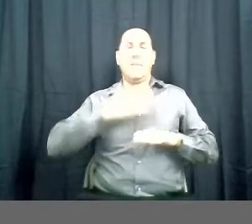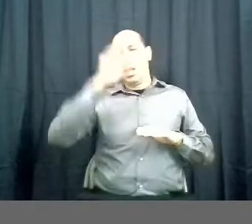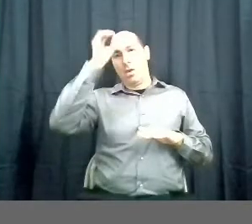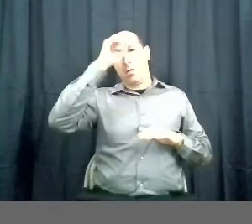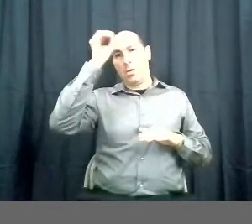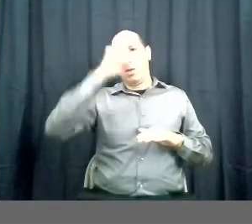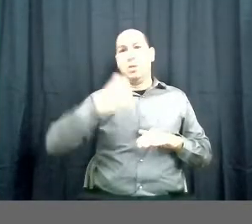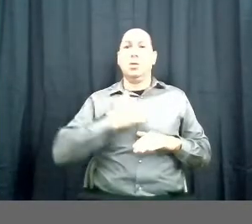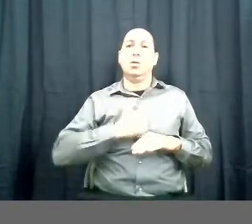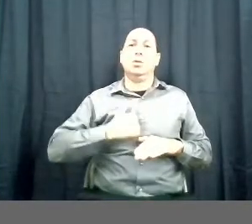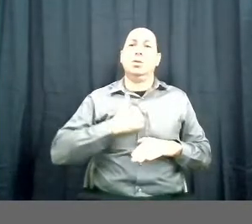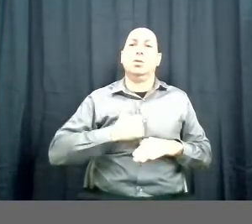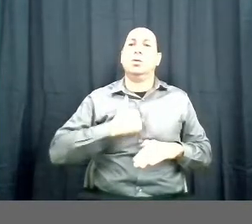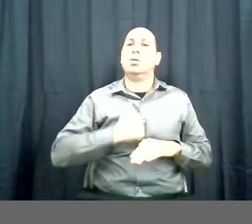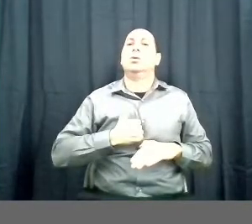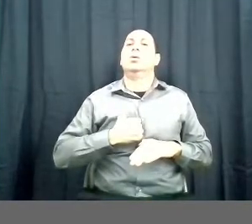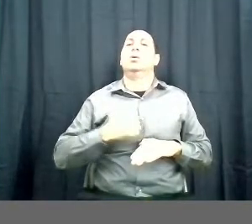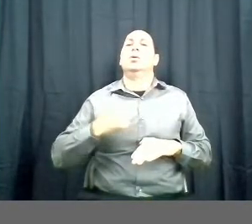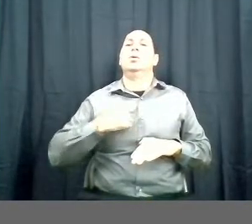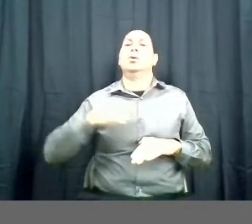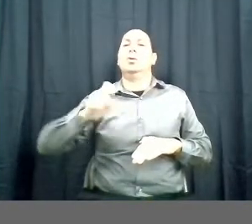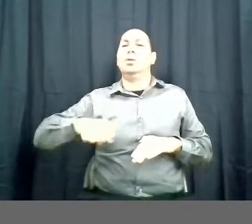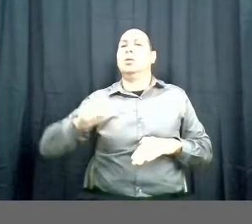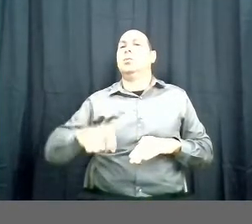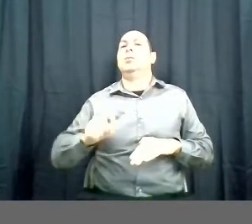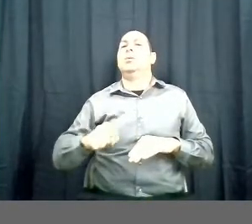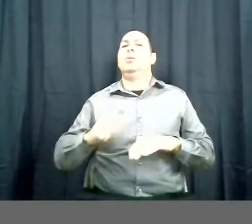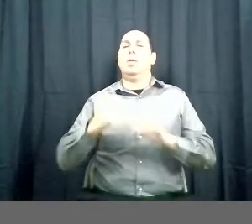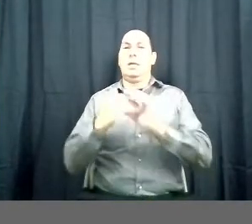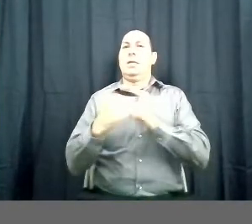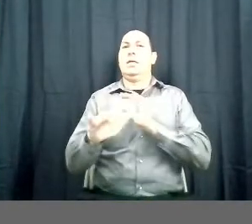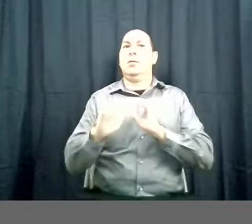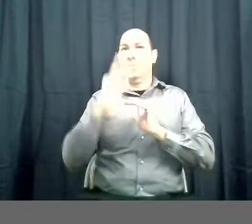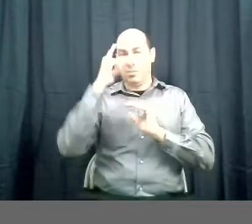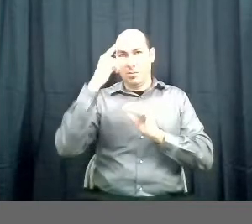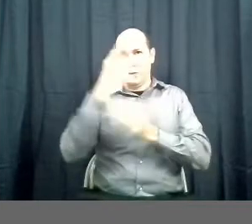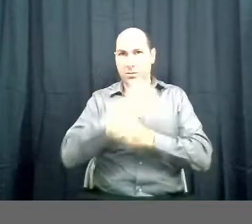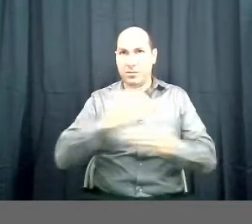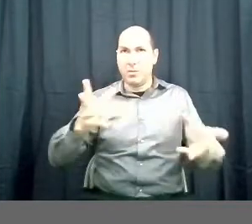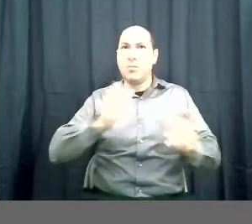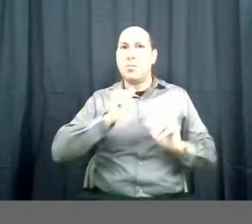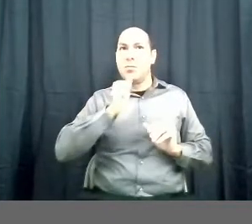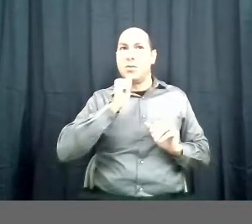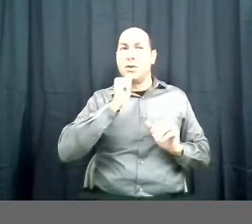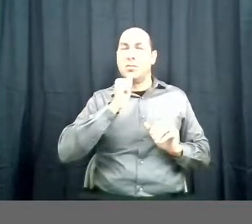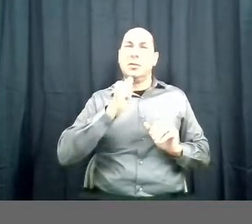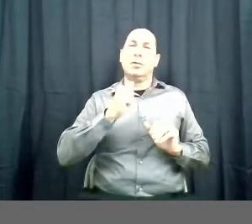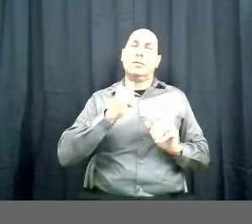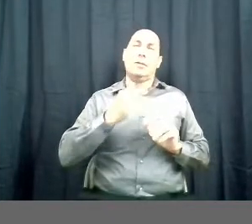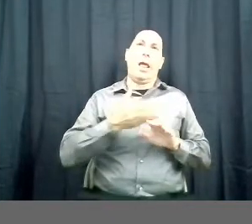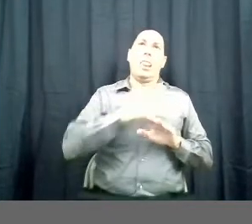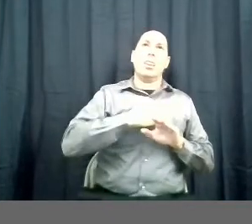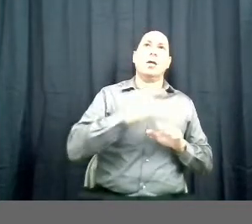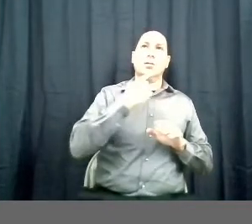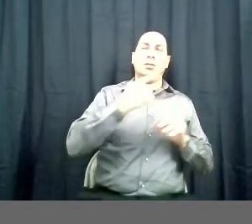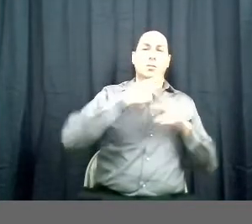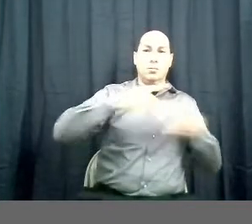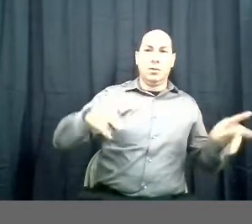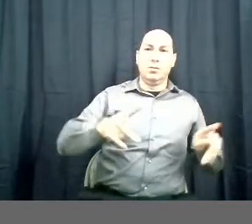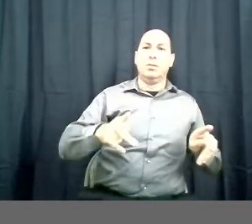was meaning to send an email before this meeting to say that privately before I say it publicly. But